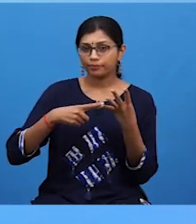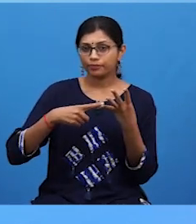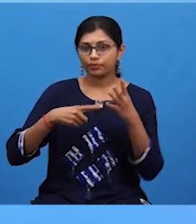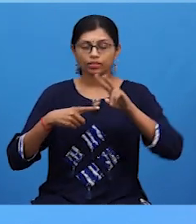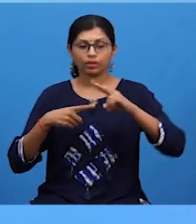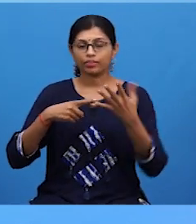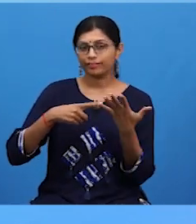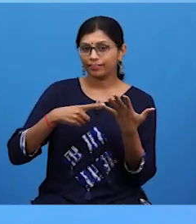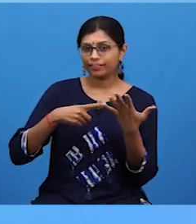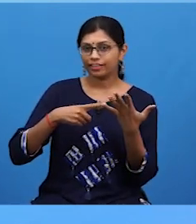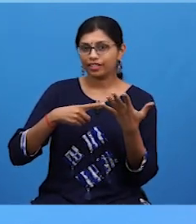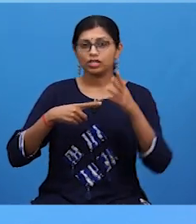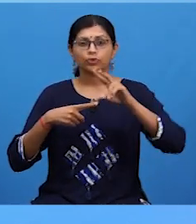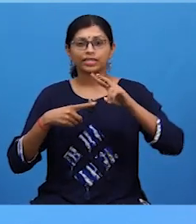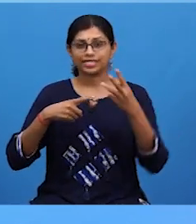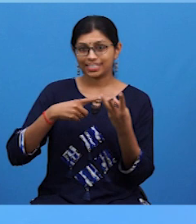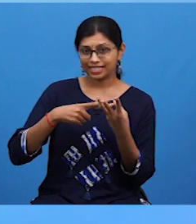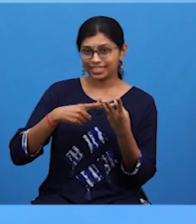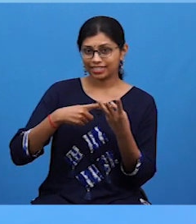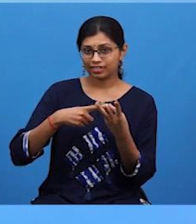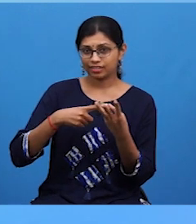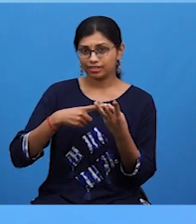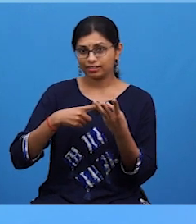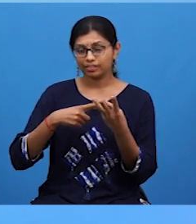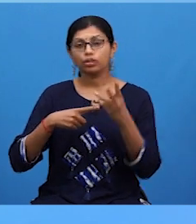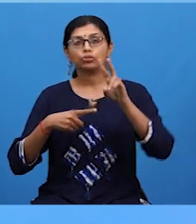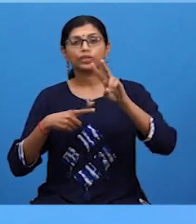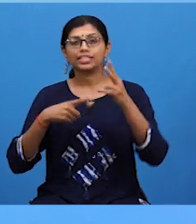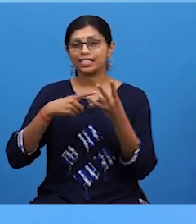24th, 25th, 26th,